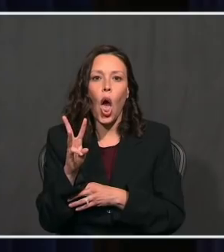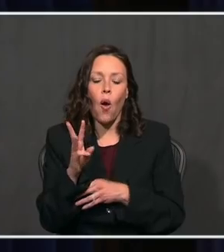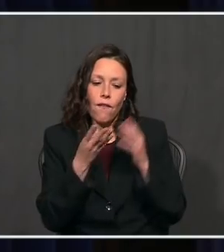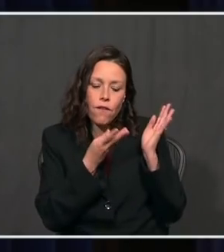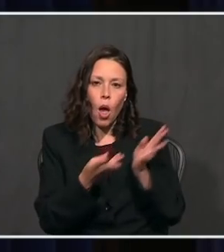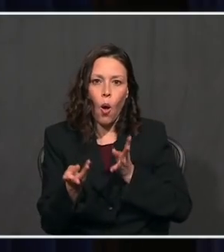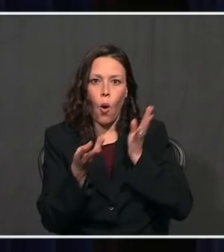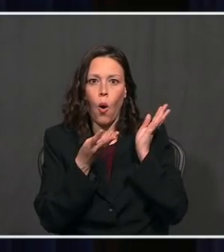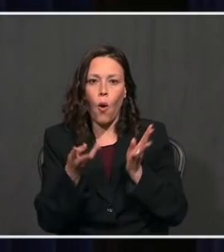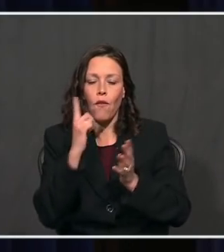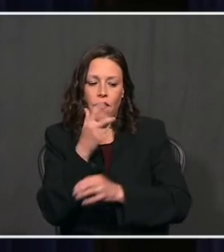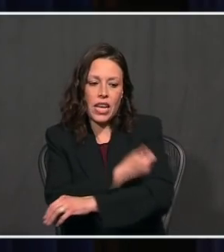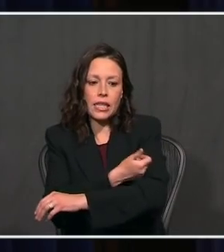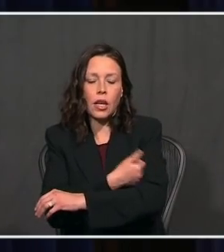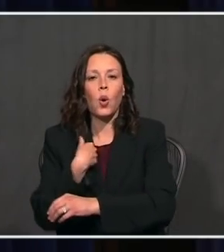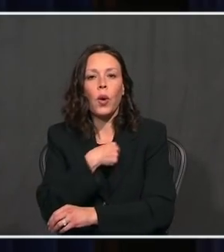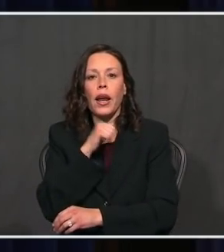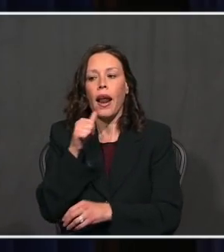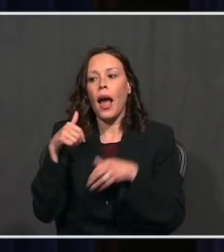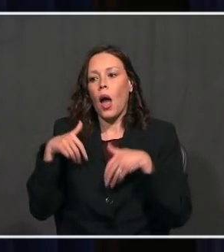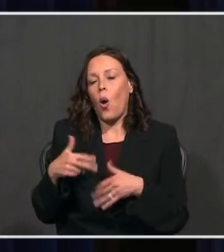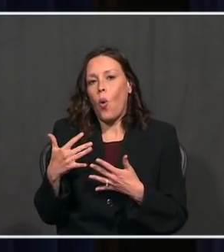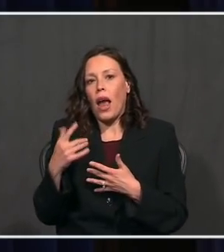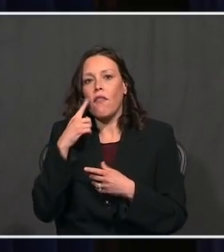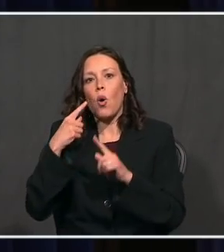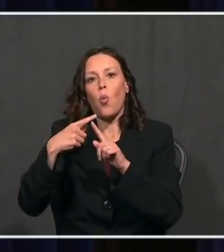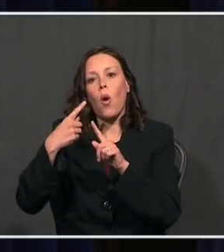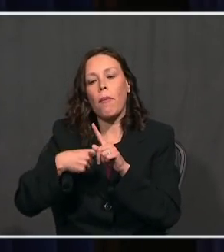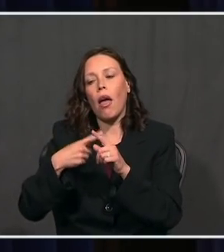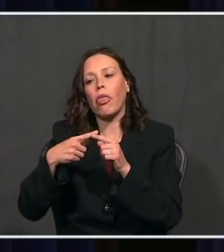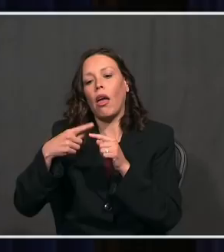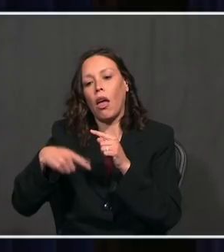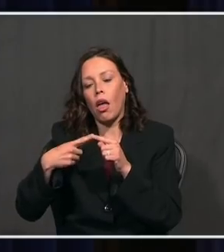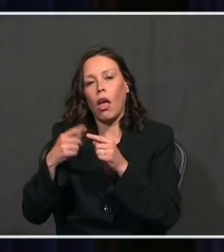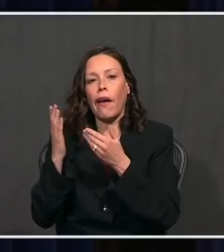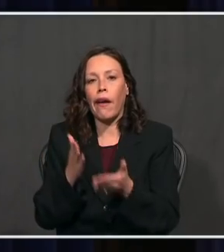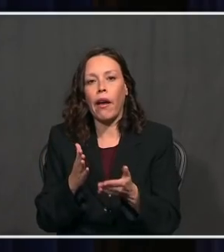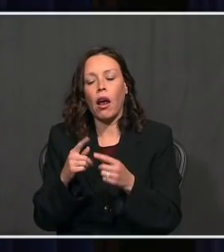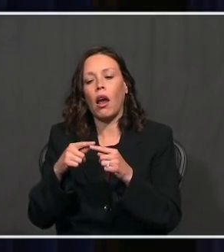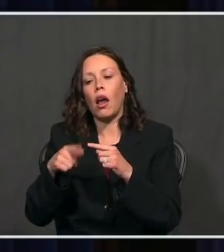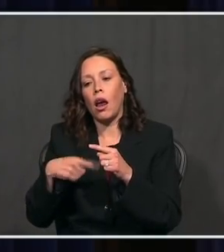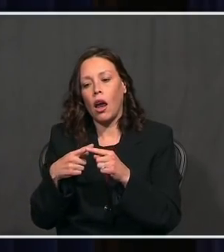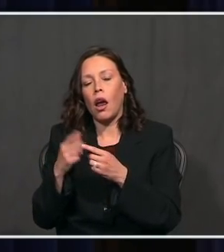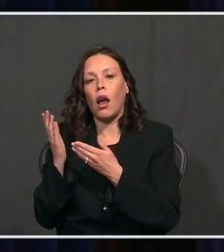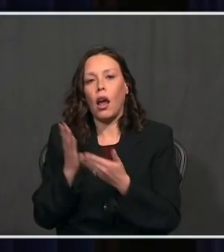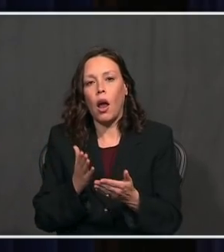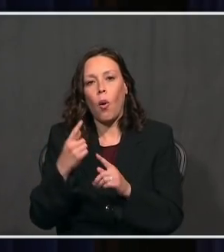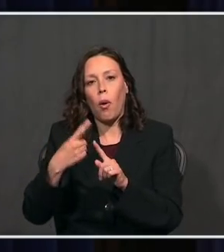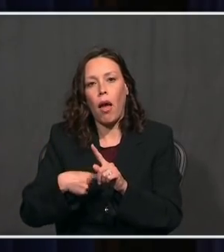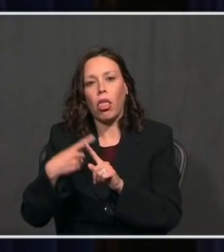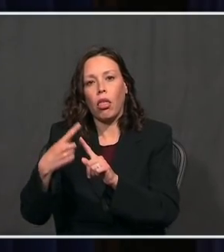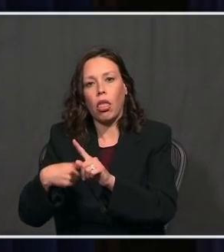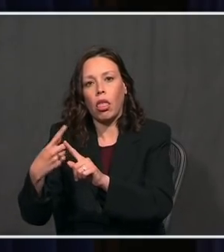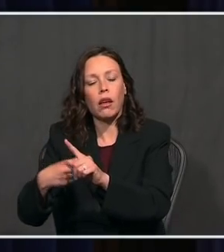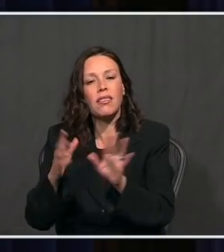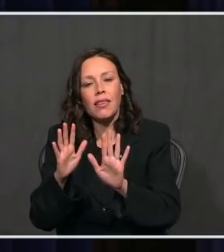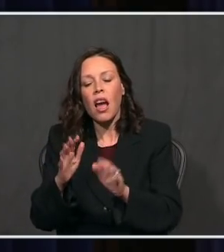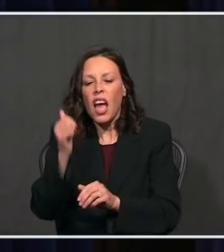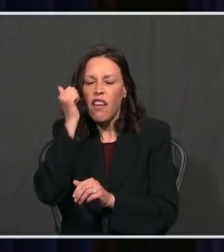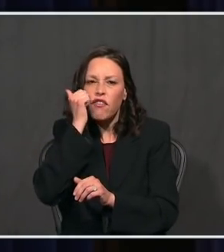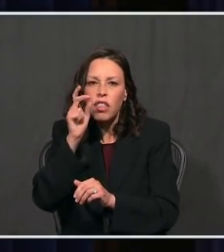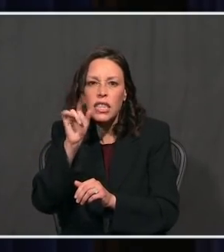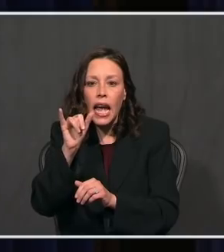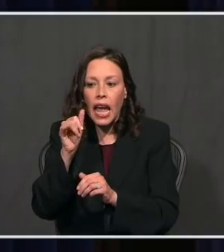vaccine. We are not waiting for a monthly cycle of delivery of vaccine. Every day, every week